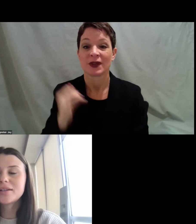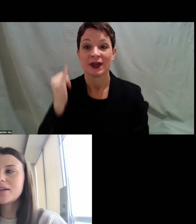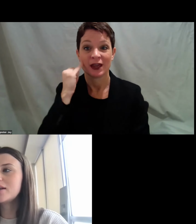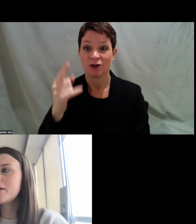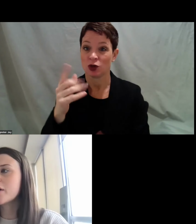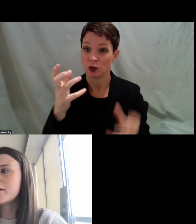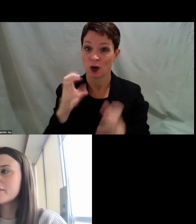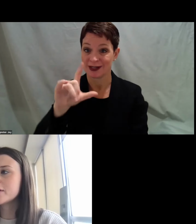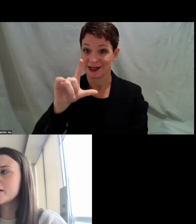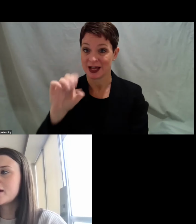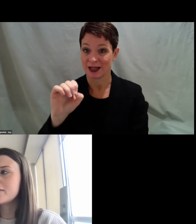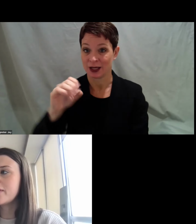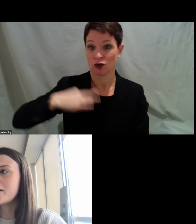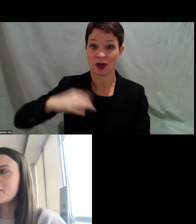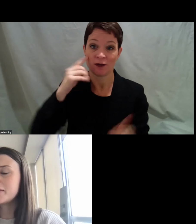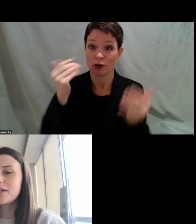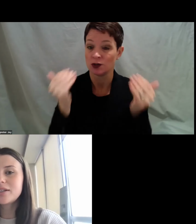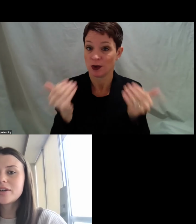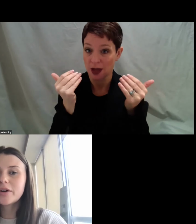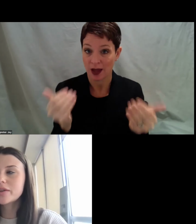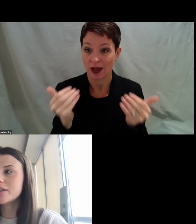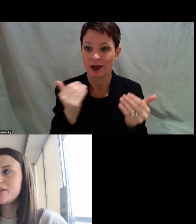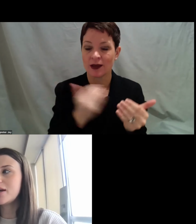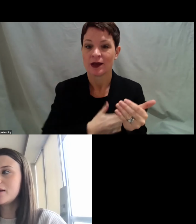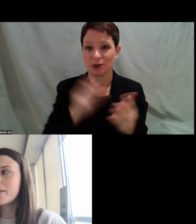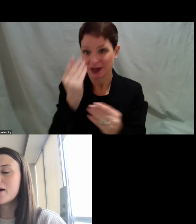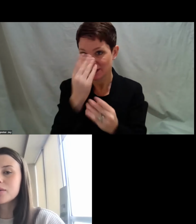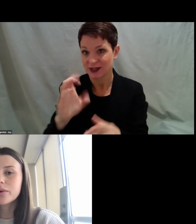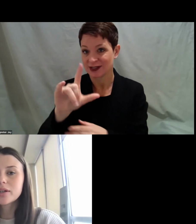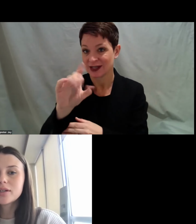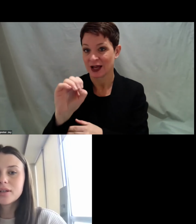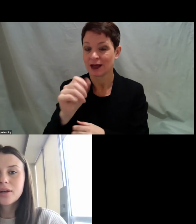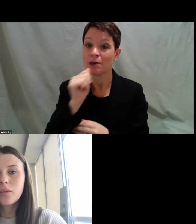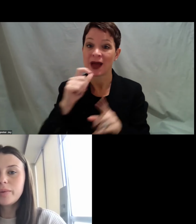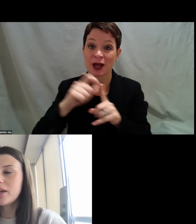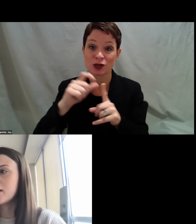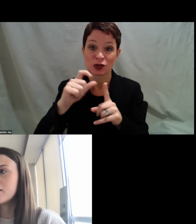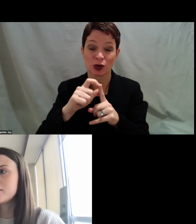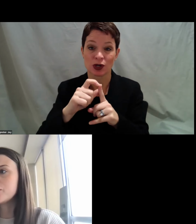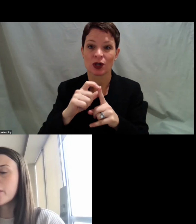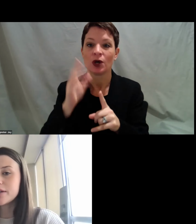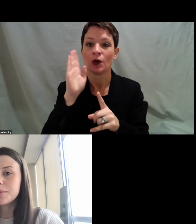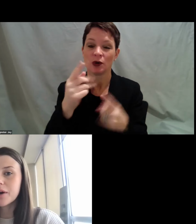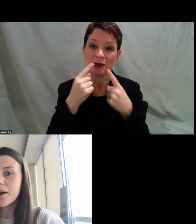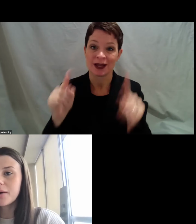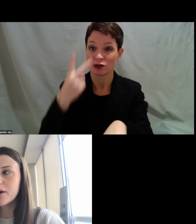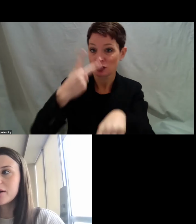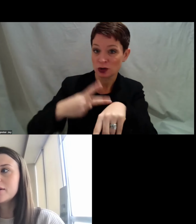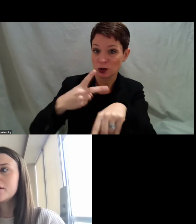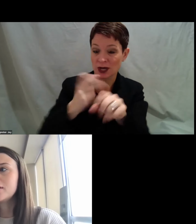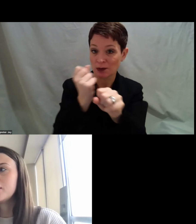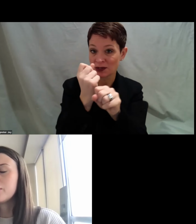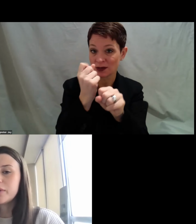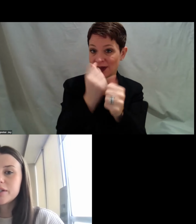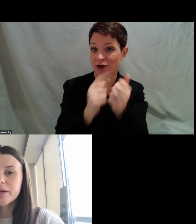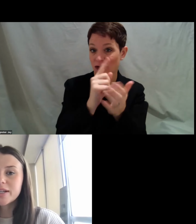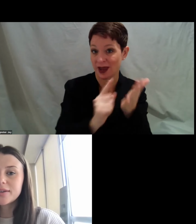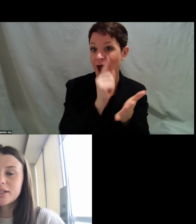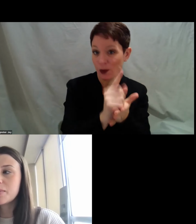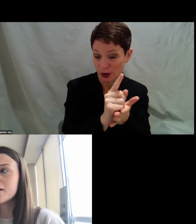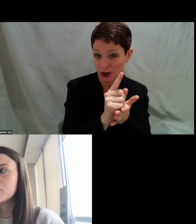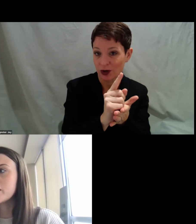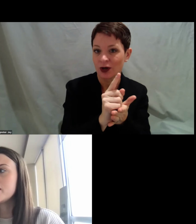seeking CLE credit for today's event, please note the CLE passwords will be announced twice per hour. Please